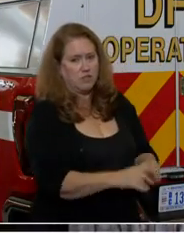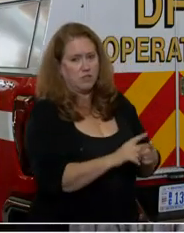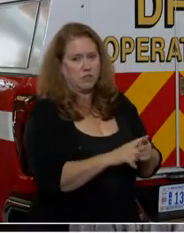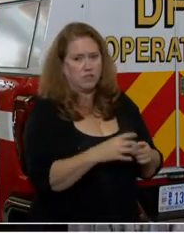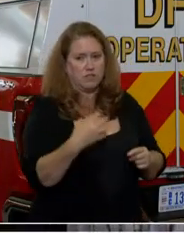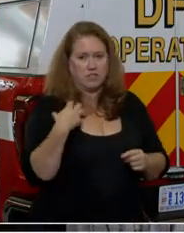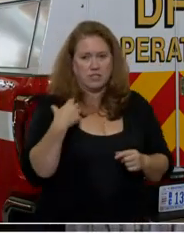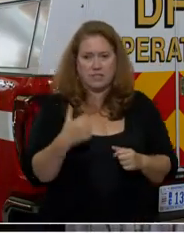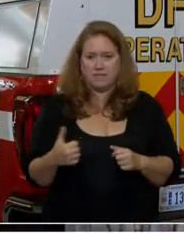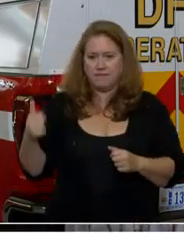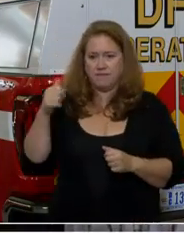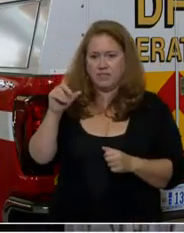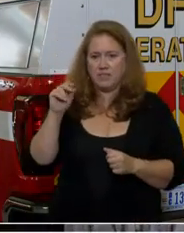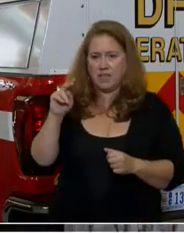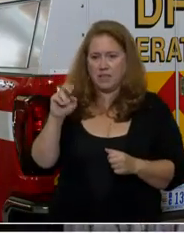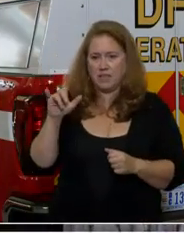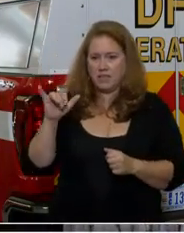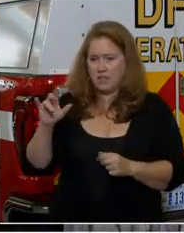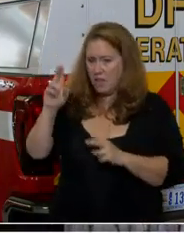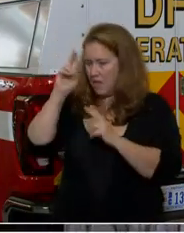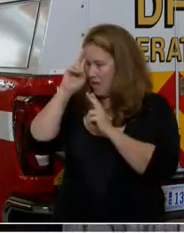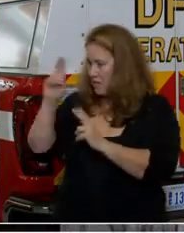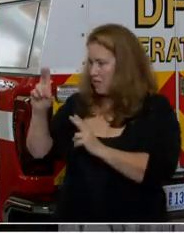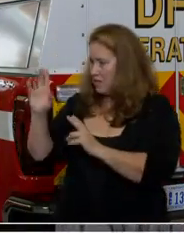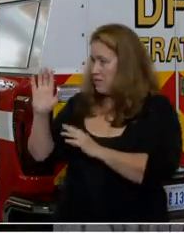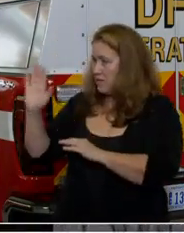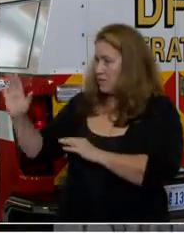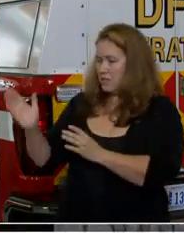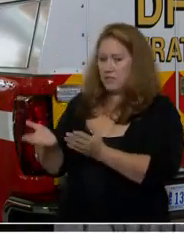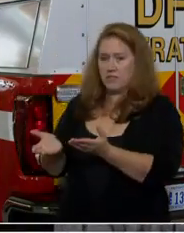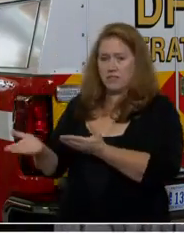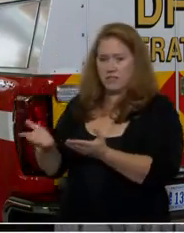to the district. If you can join us up here, Chief Donnelly.